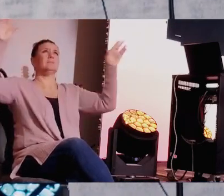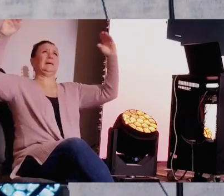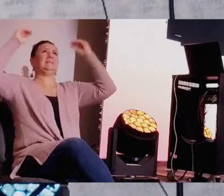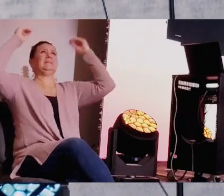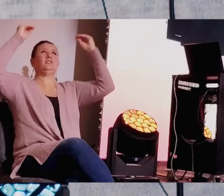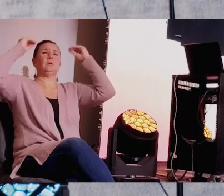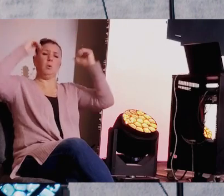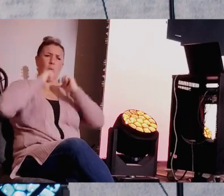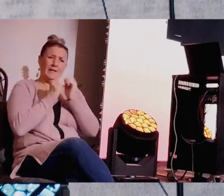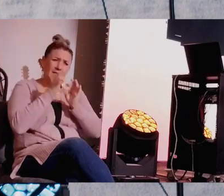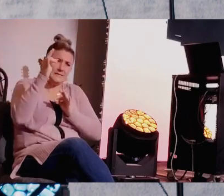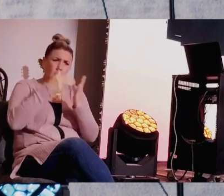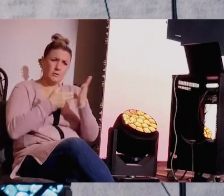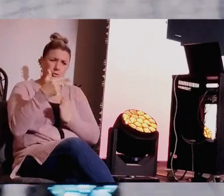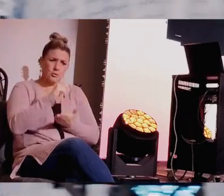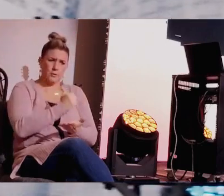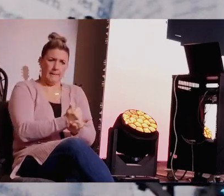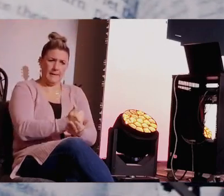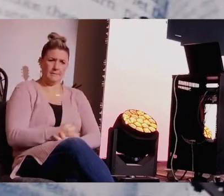the Spirit and in the truth. Amen?